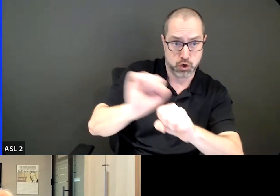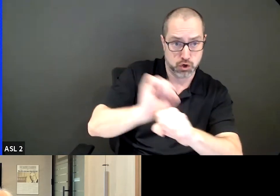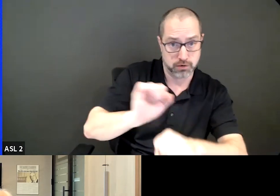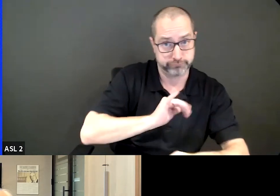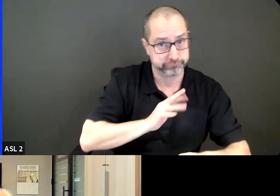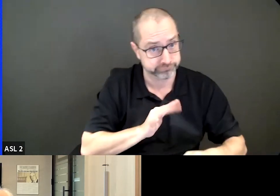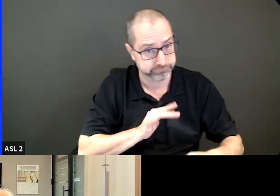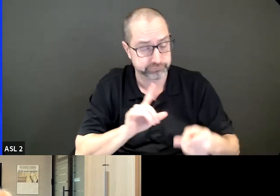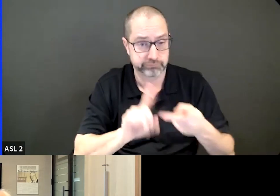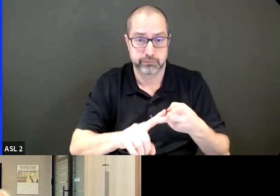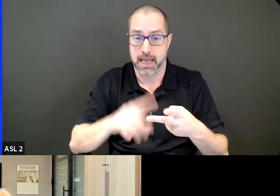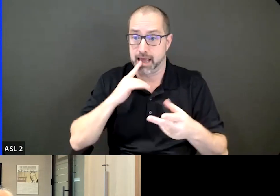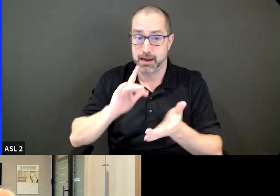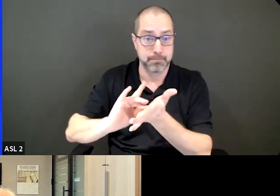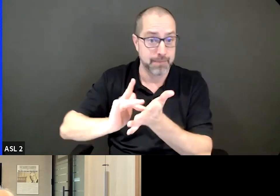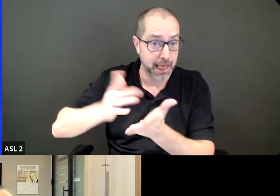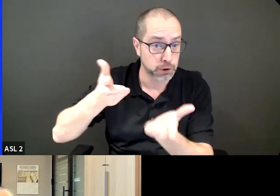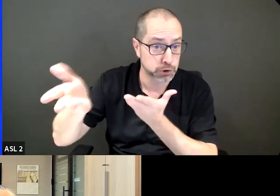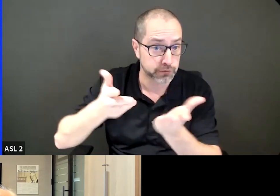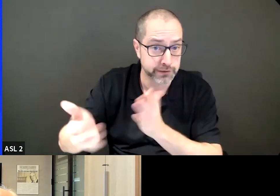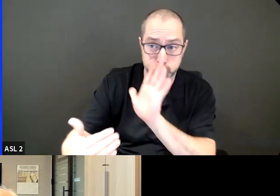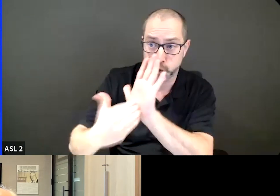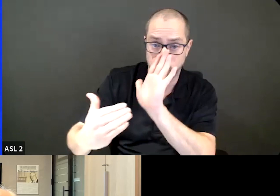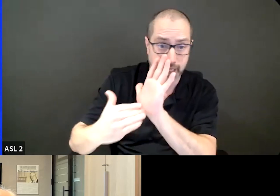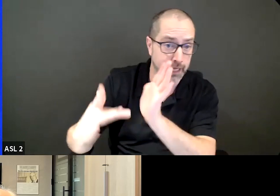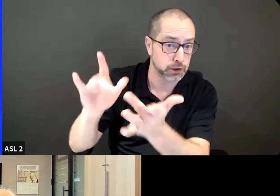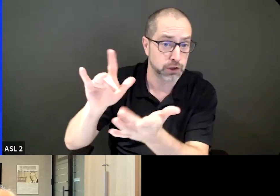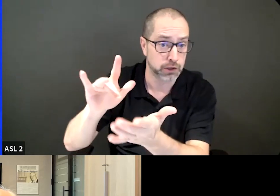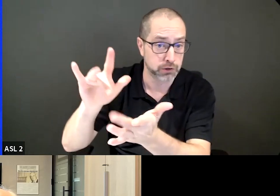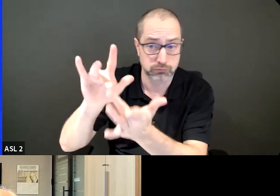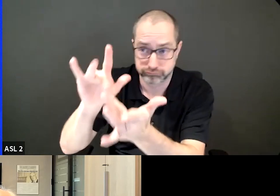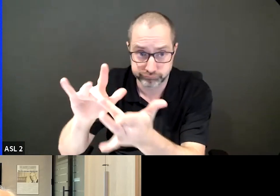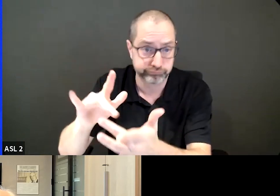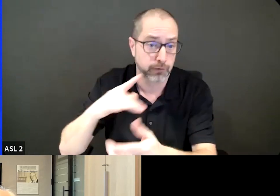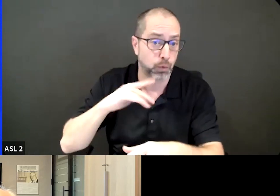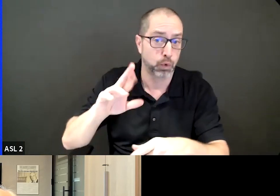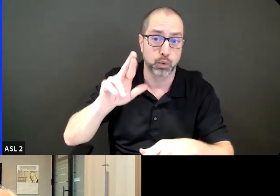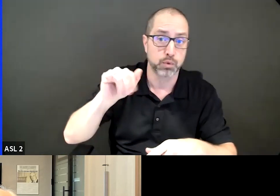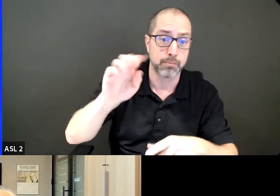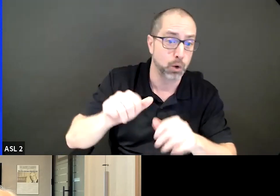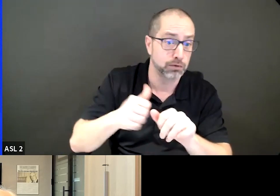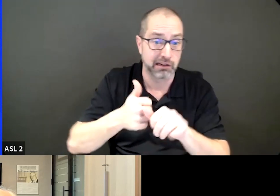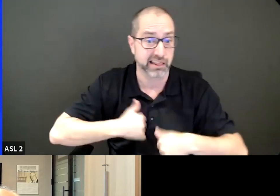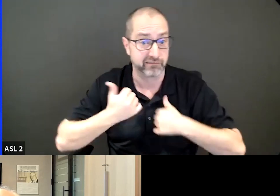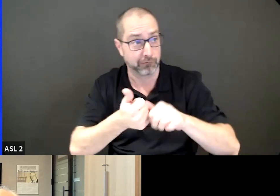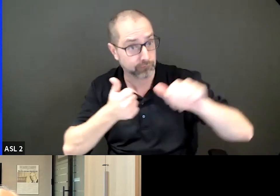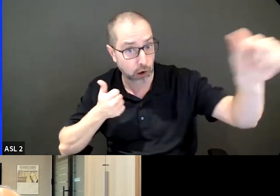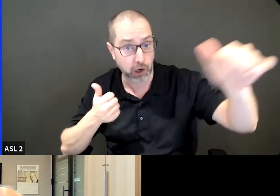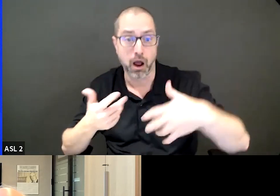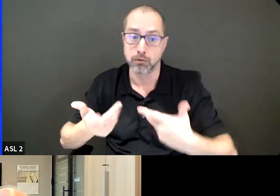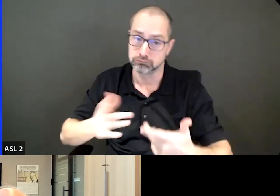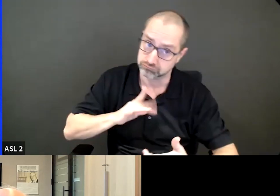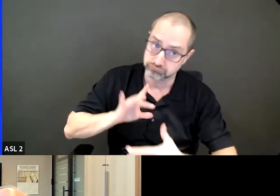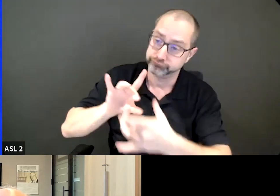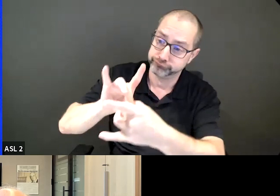medical services and so on for persons with disabilities or people in remote areas. And my sense is